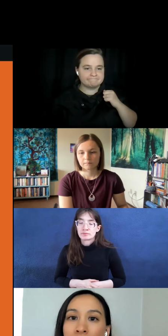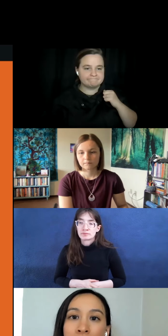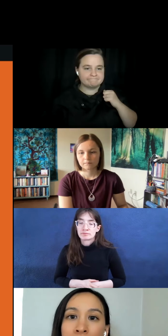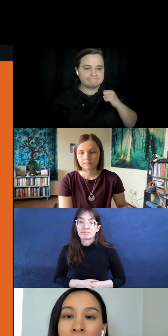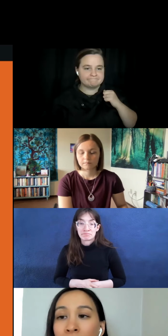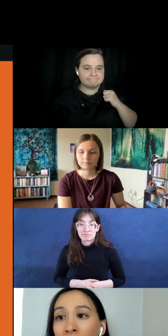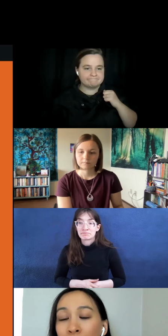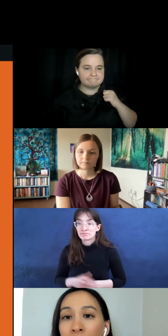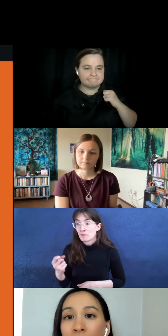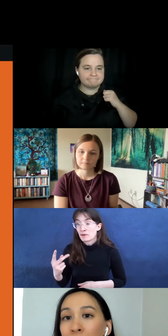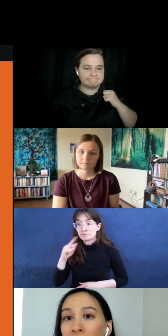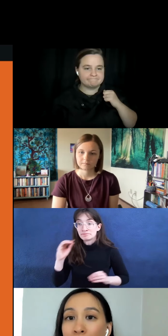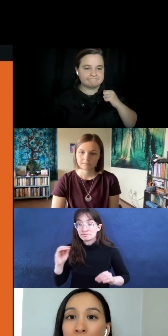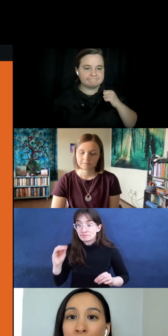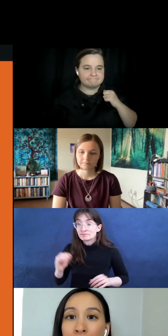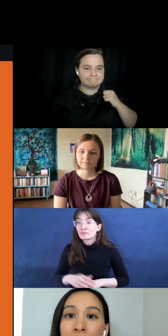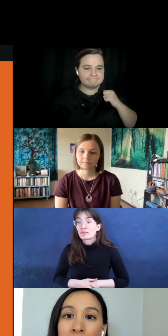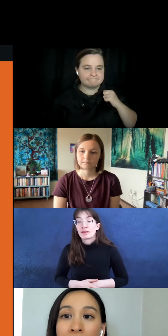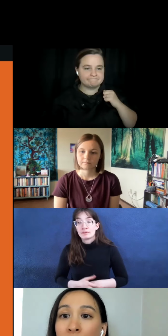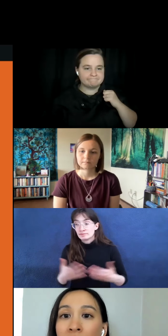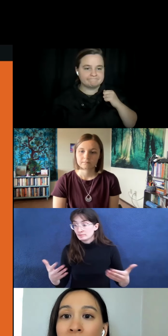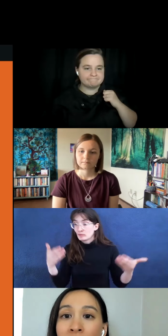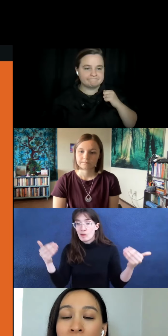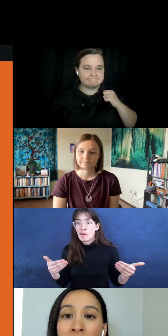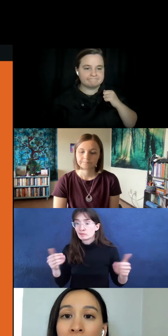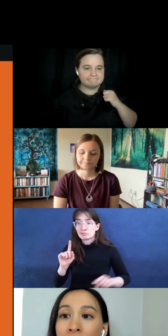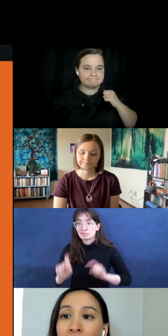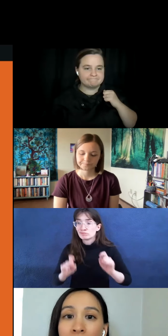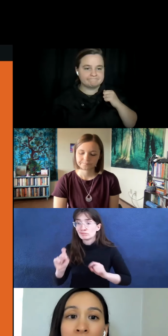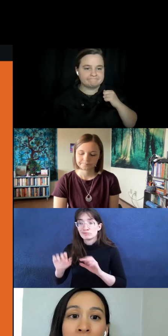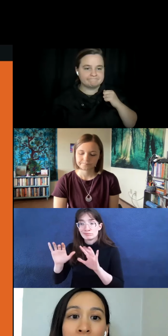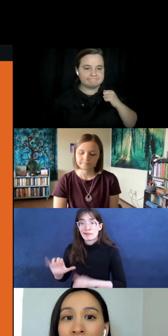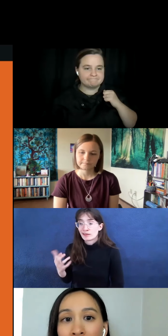Okay. Well, you're welcome to ask questions in the chat